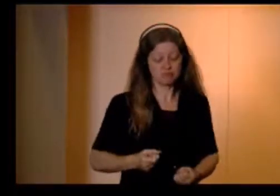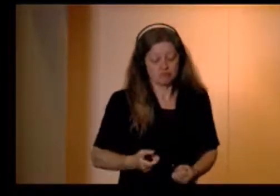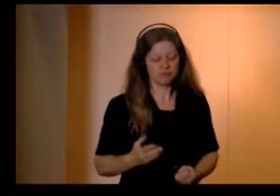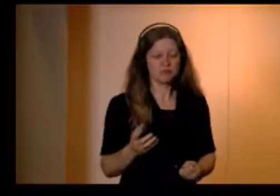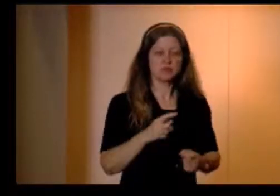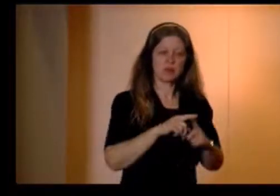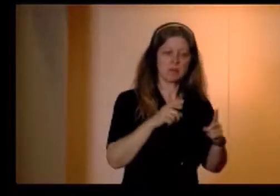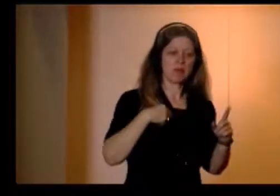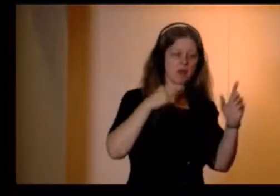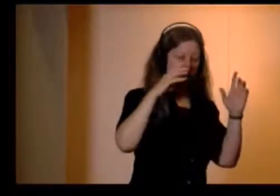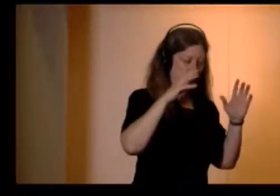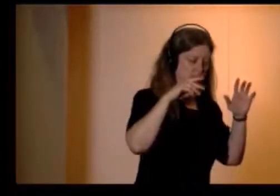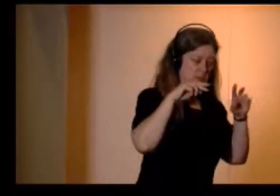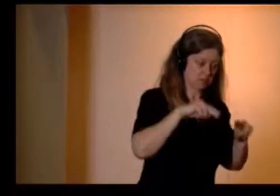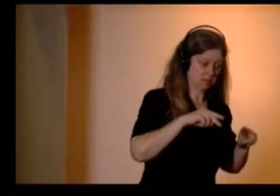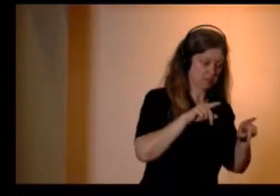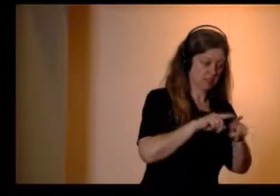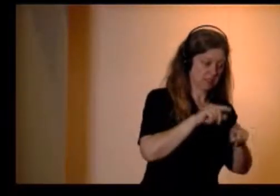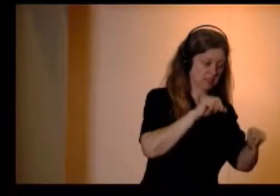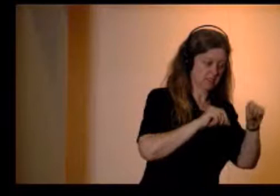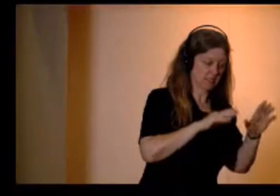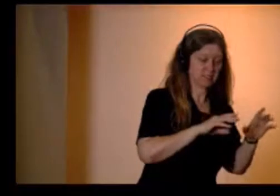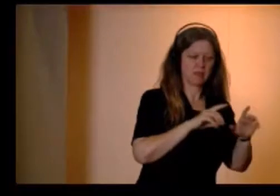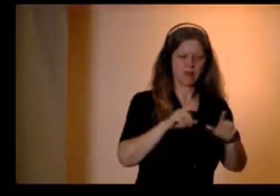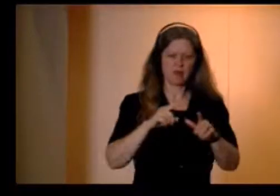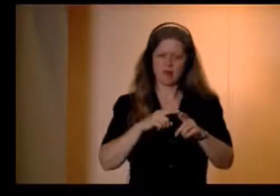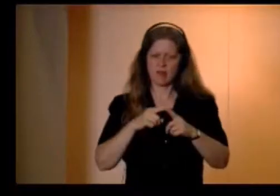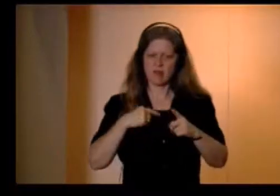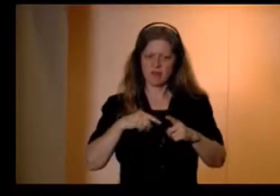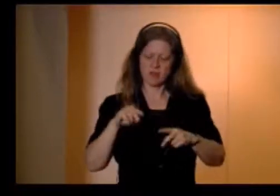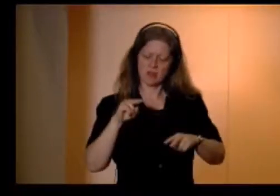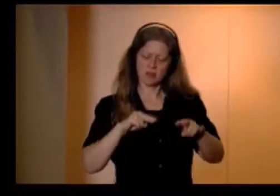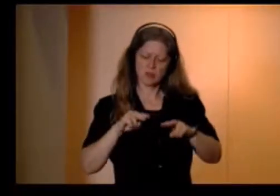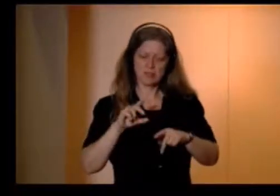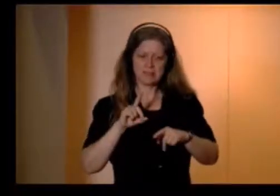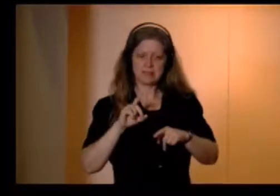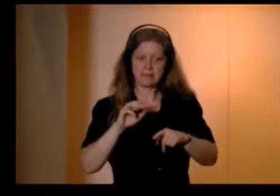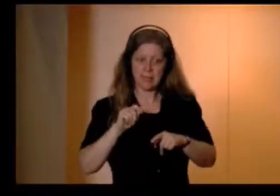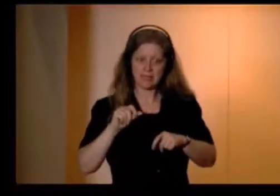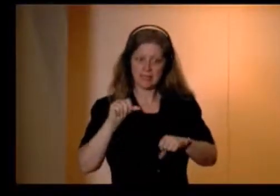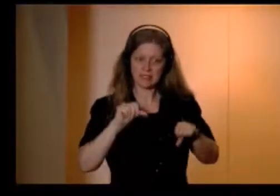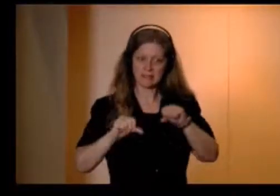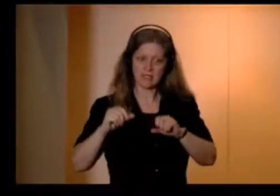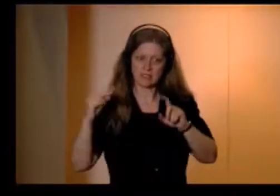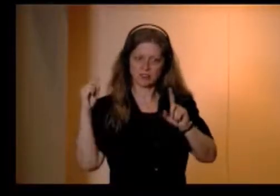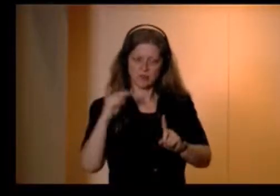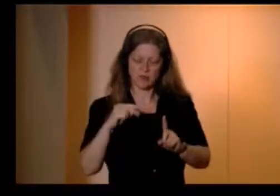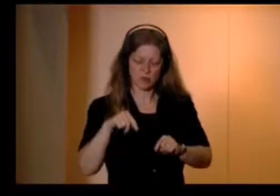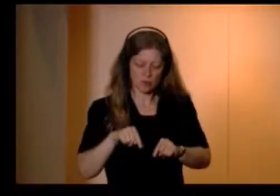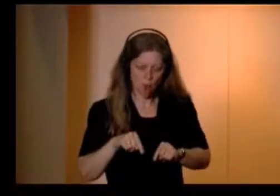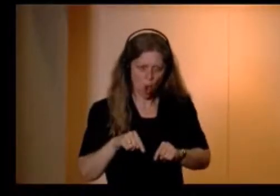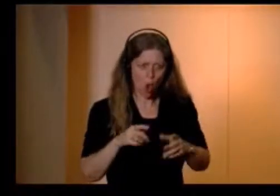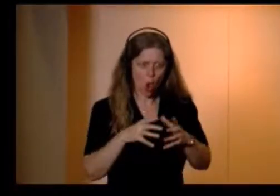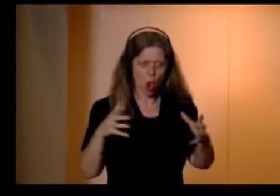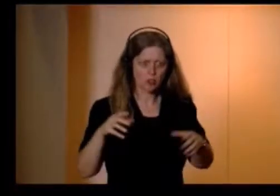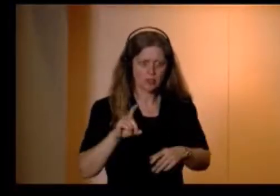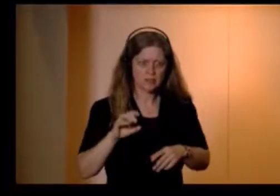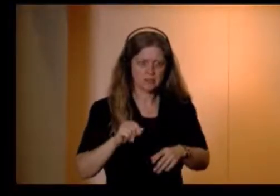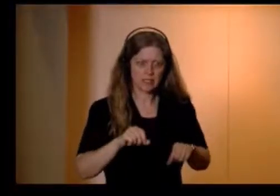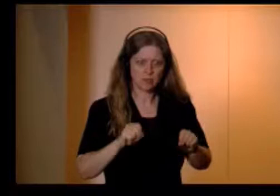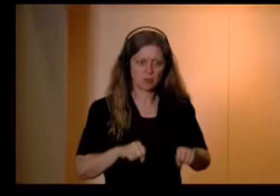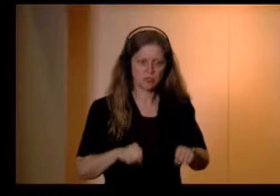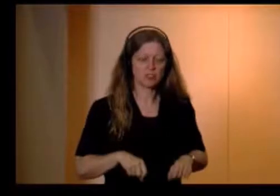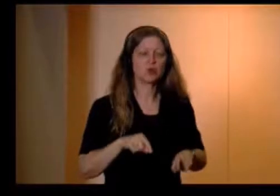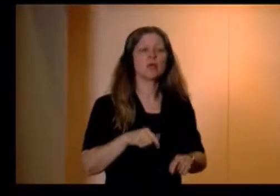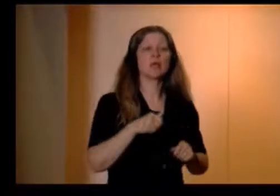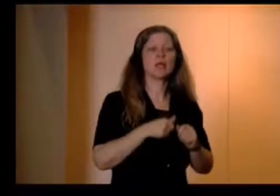data scientist, I see the potential of a lot of different data here. So each of these insects has a pin with it that contains a label, and that label